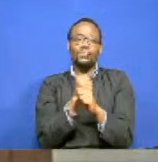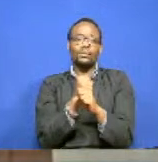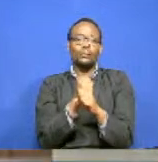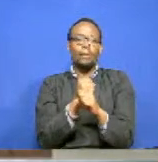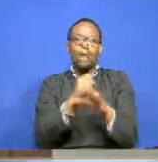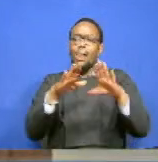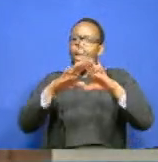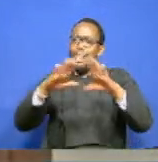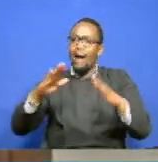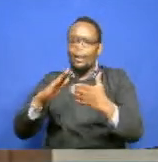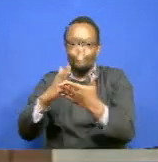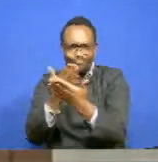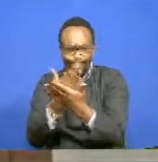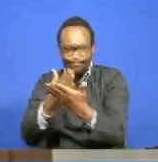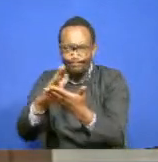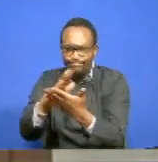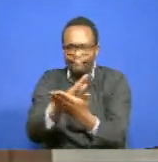subdivided,